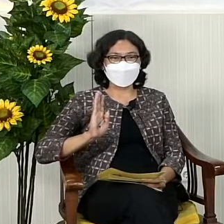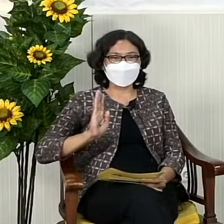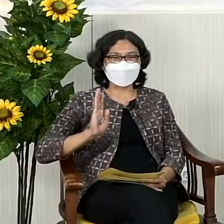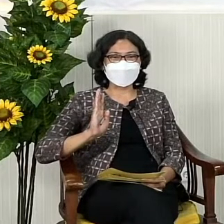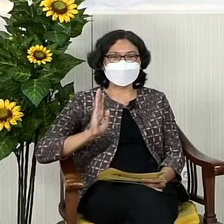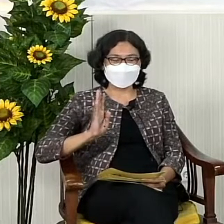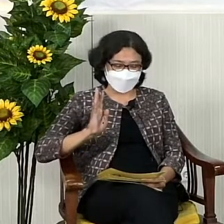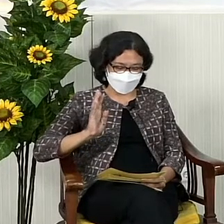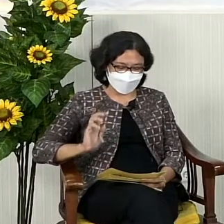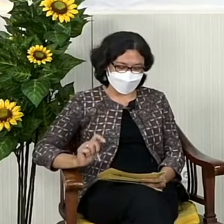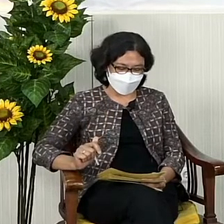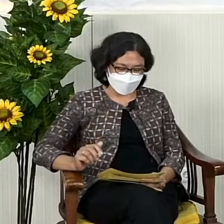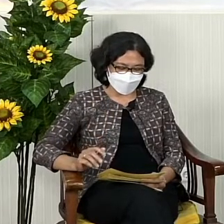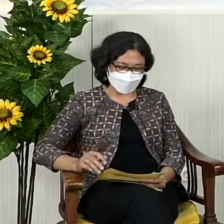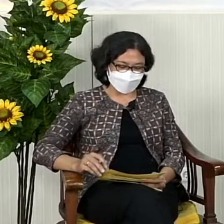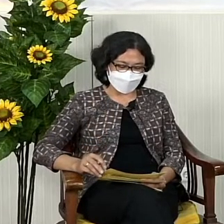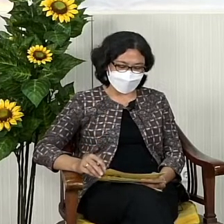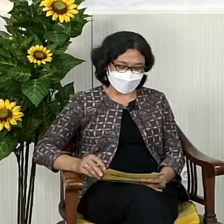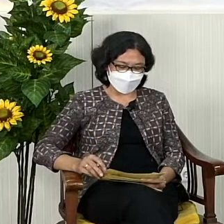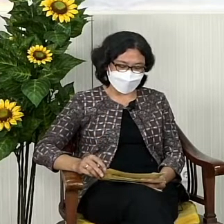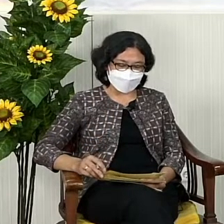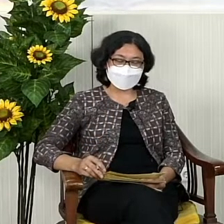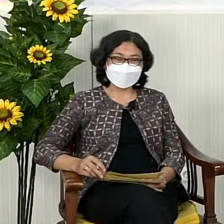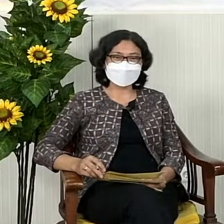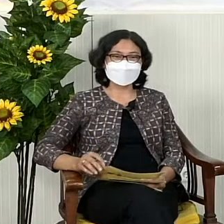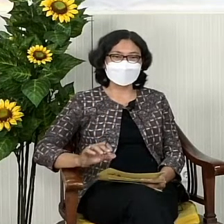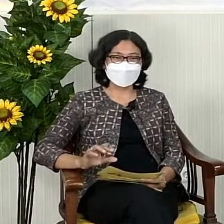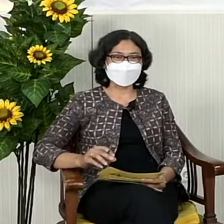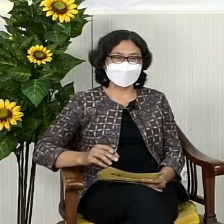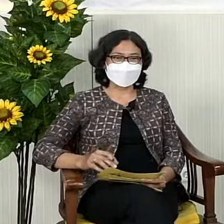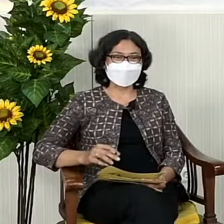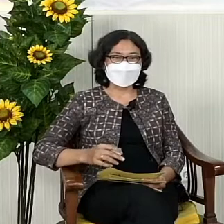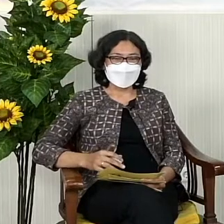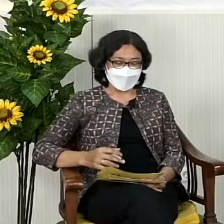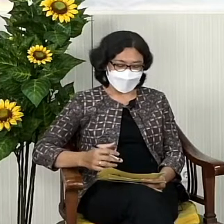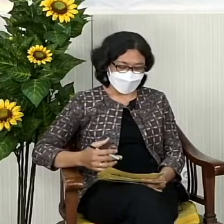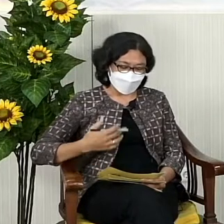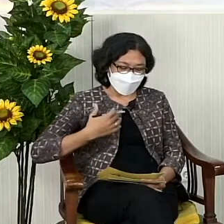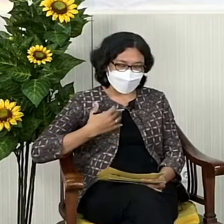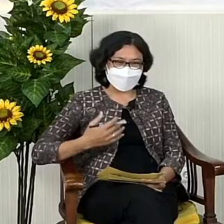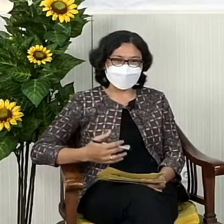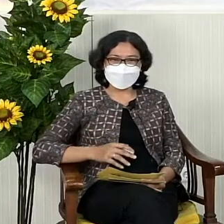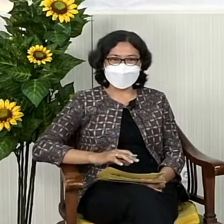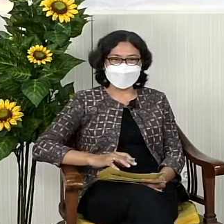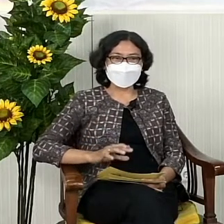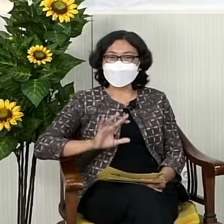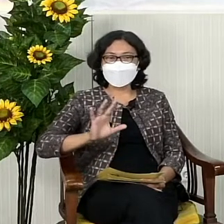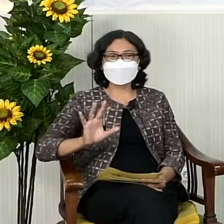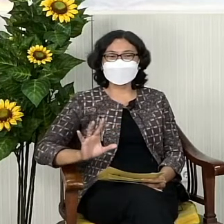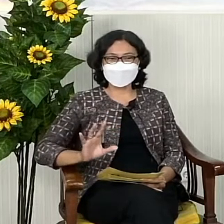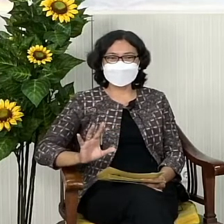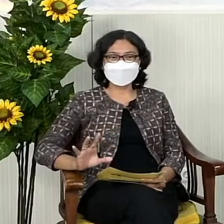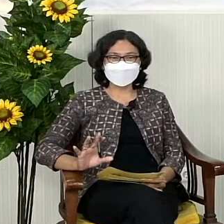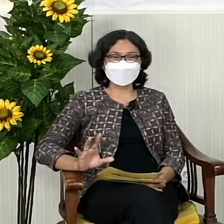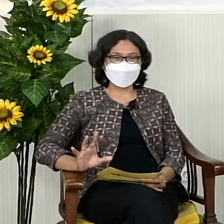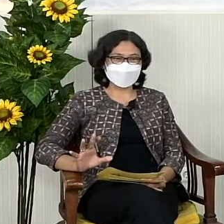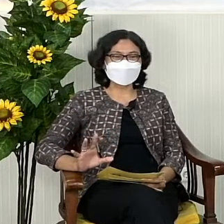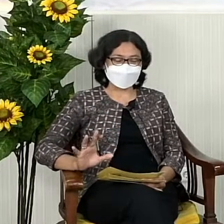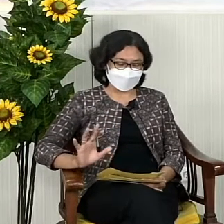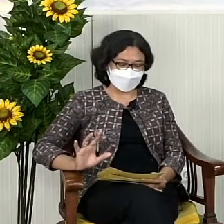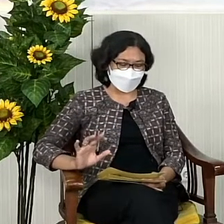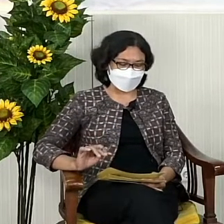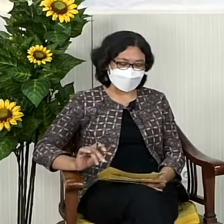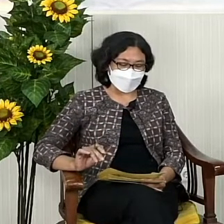think for Pak Steph. I think this is important for me, and I hope also important for